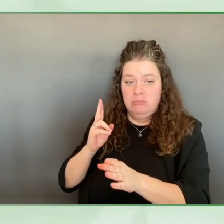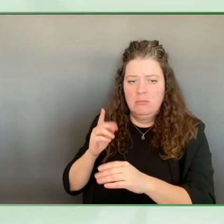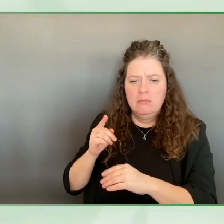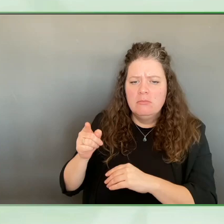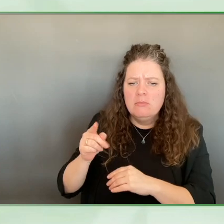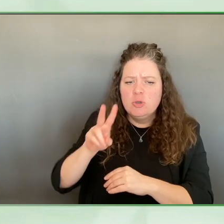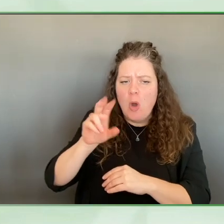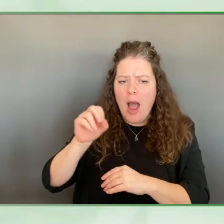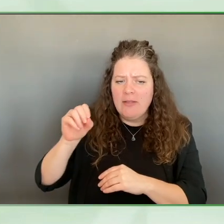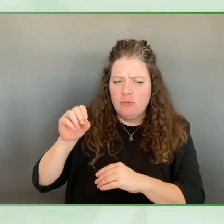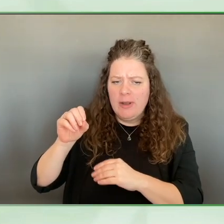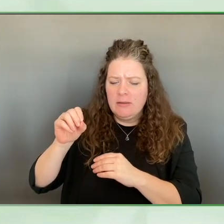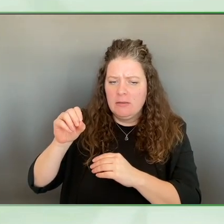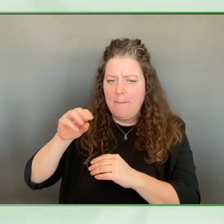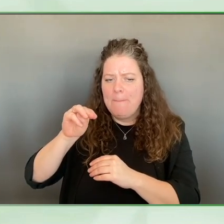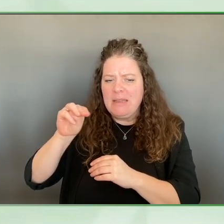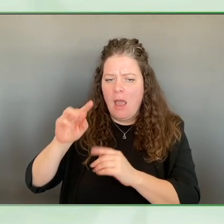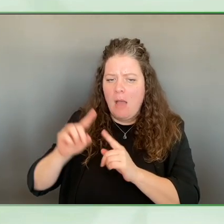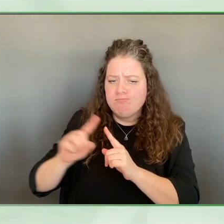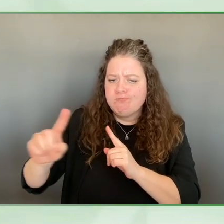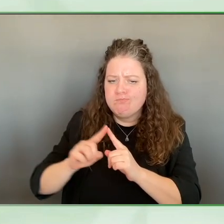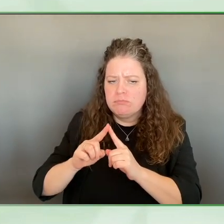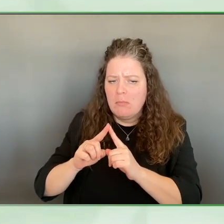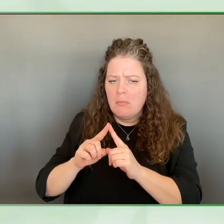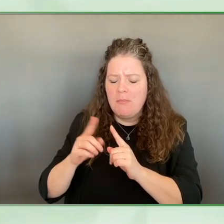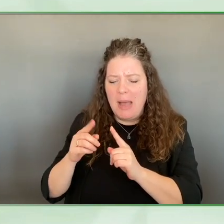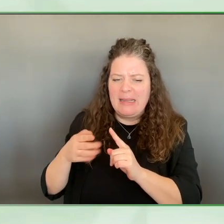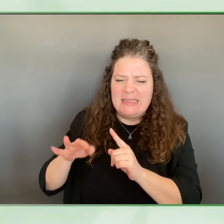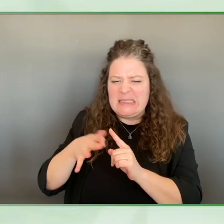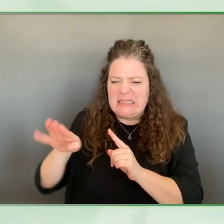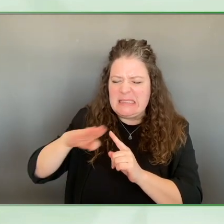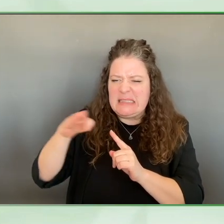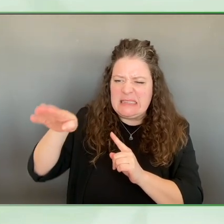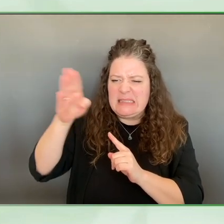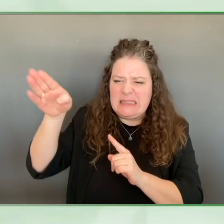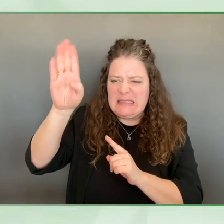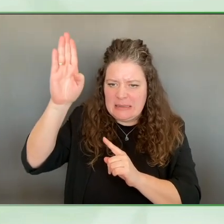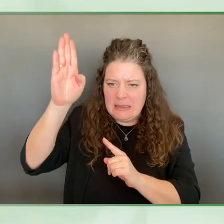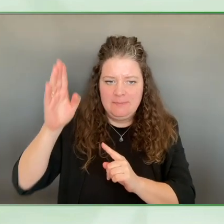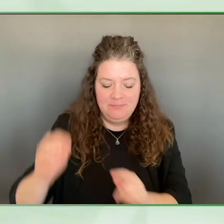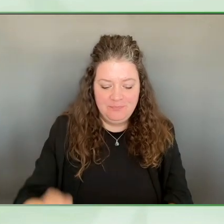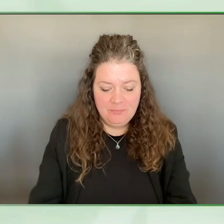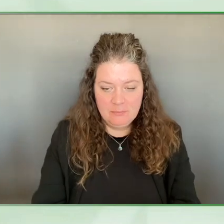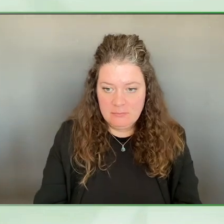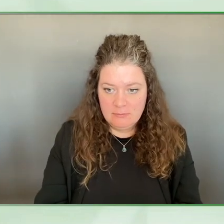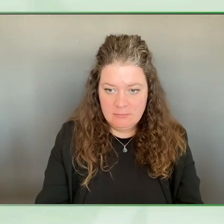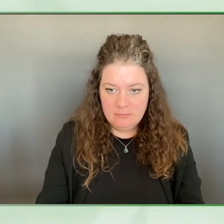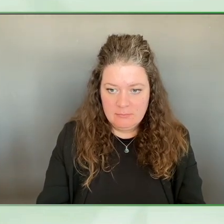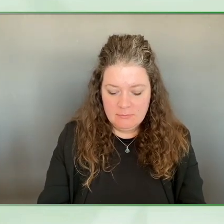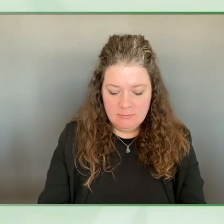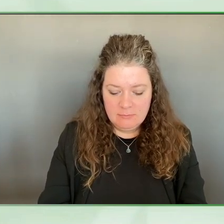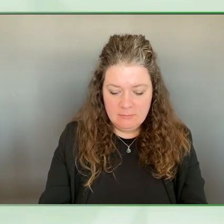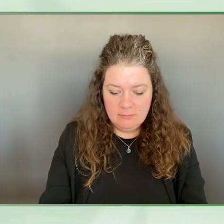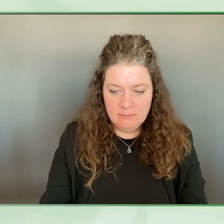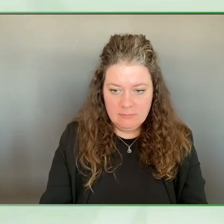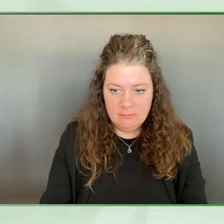and there was no way for him to get there. He got a wheelchair from us in December 2021 and enrolled back